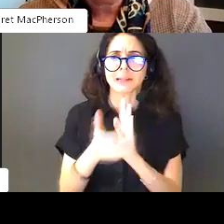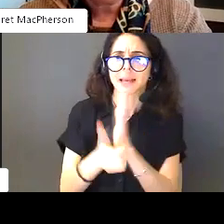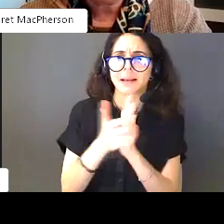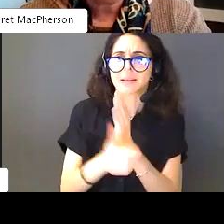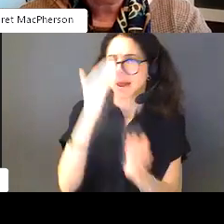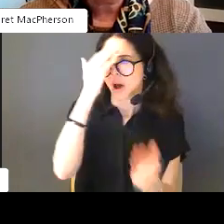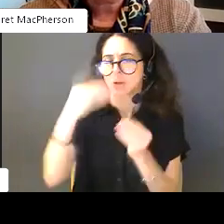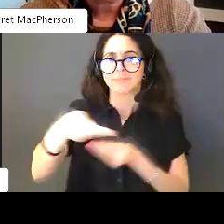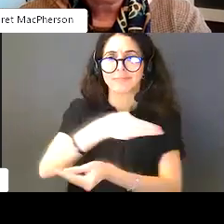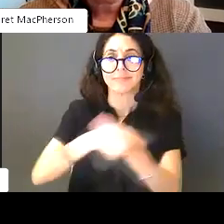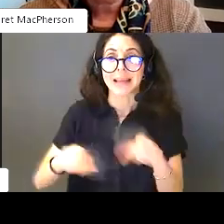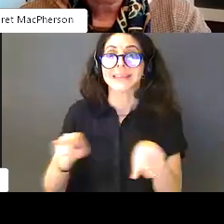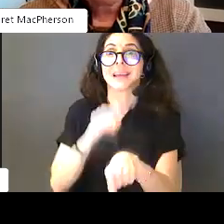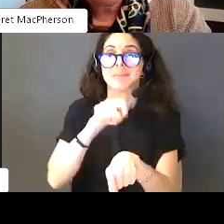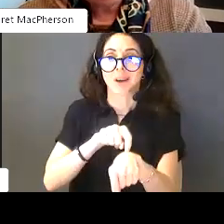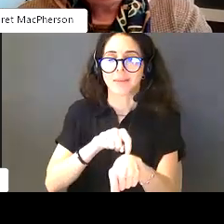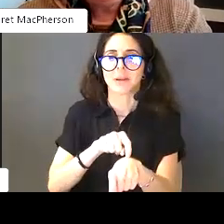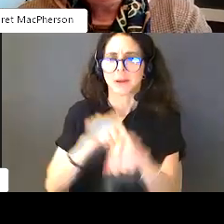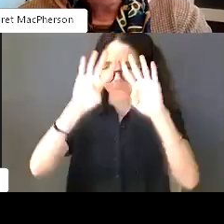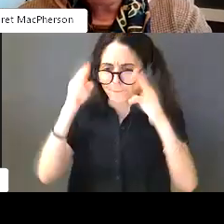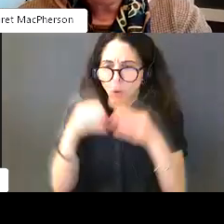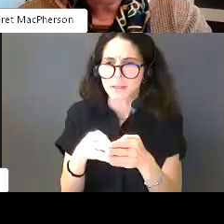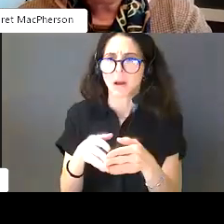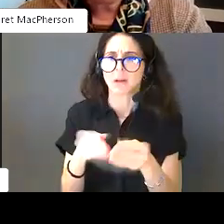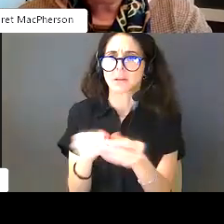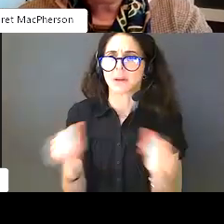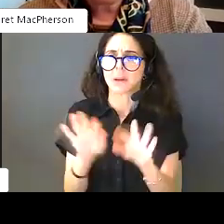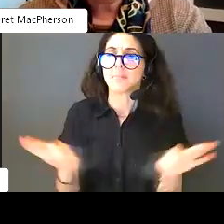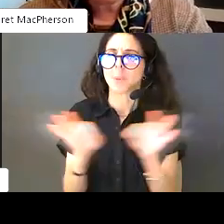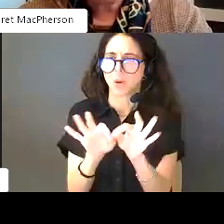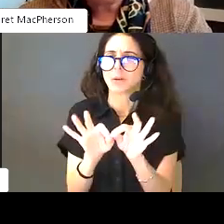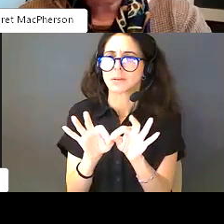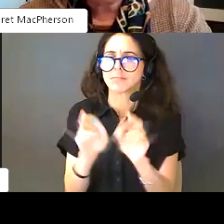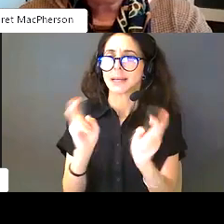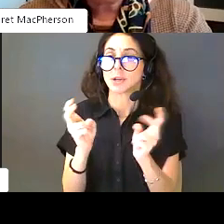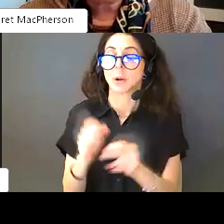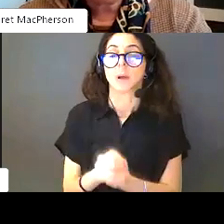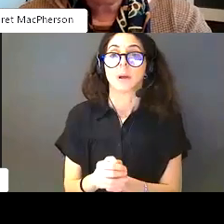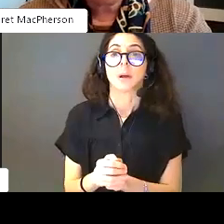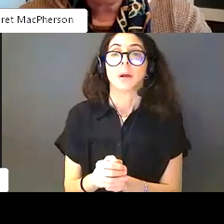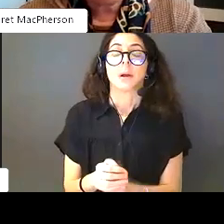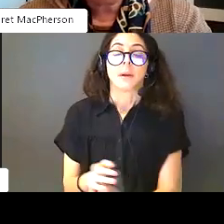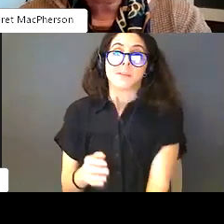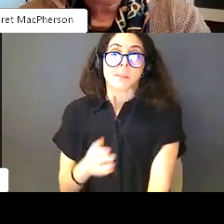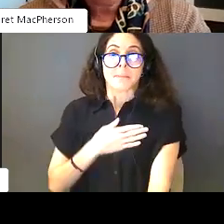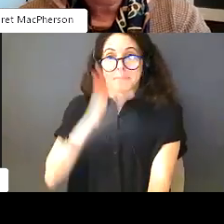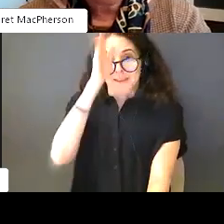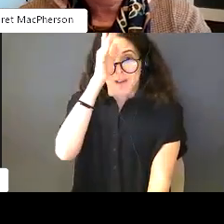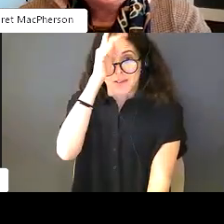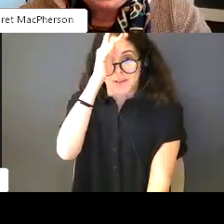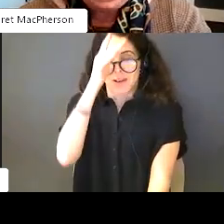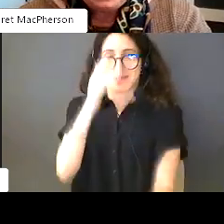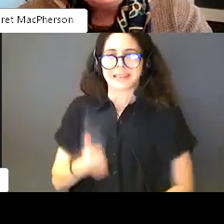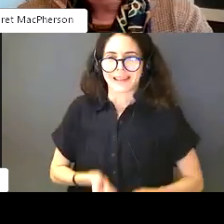a very important social issue. I lived with my dad for 5 years in a